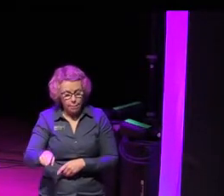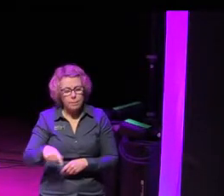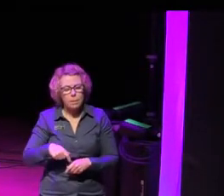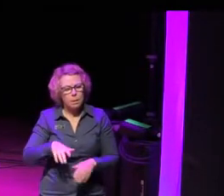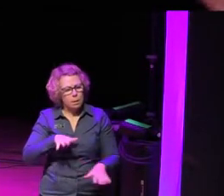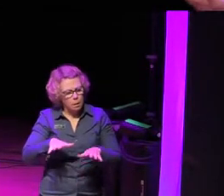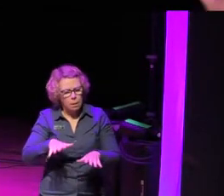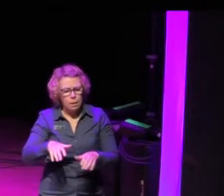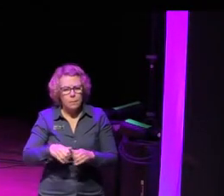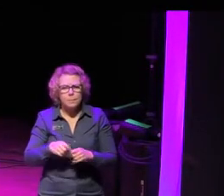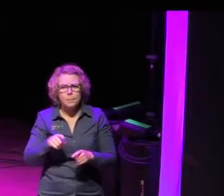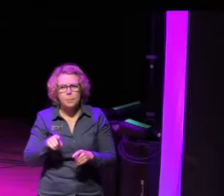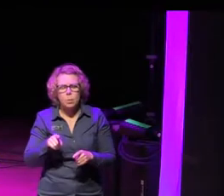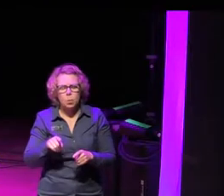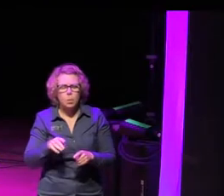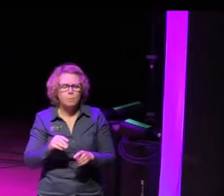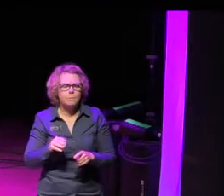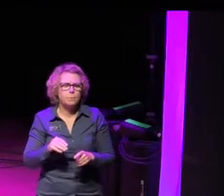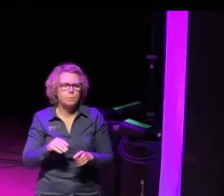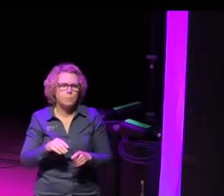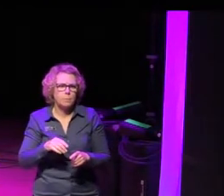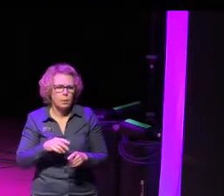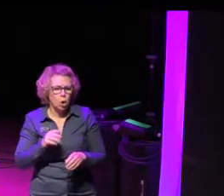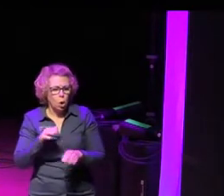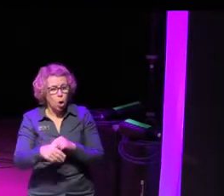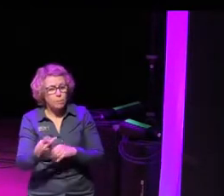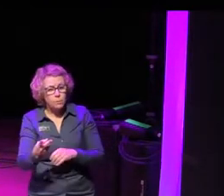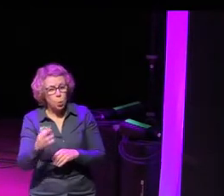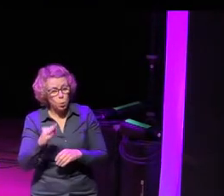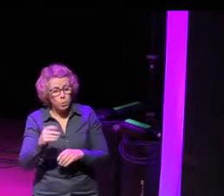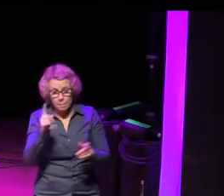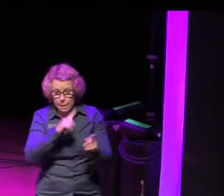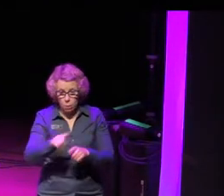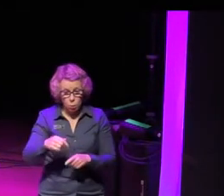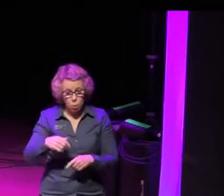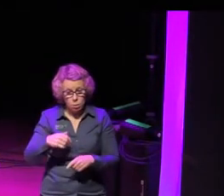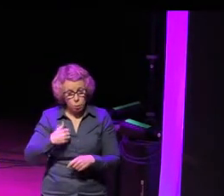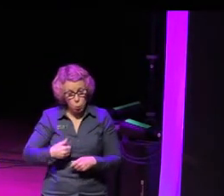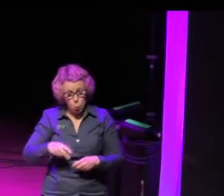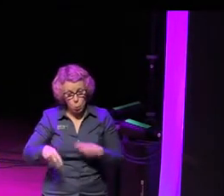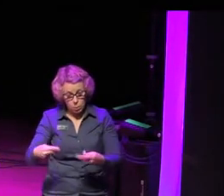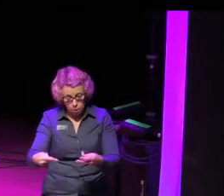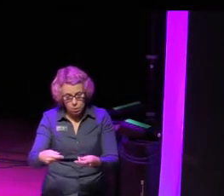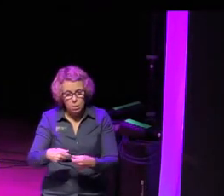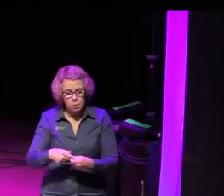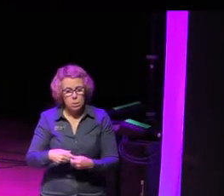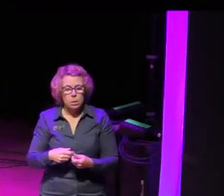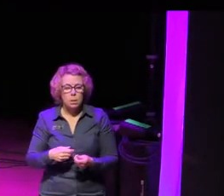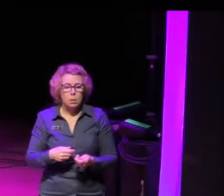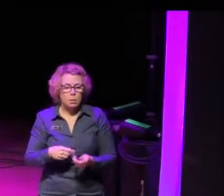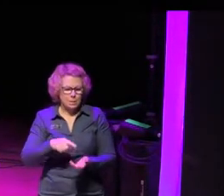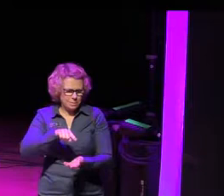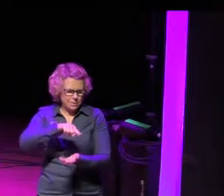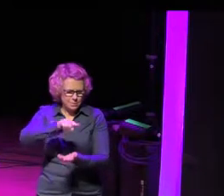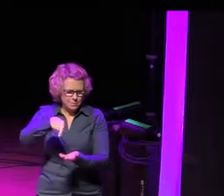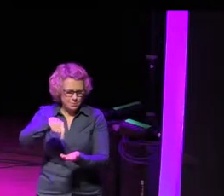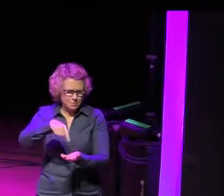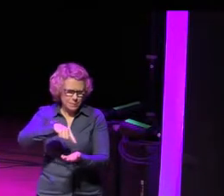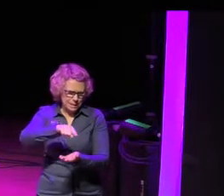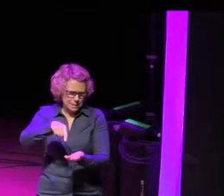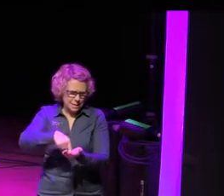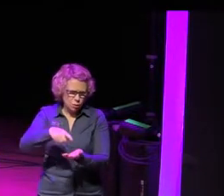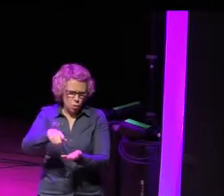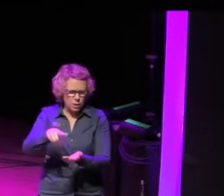you had more than 200 people died in that earthquake in central